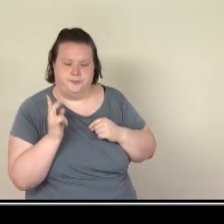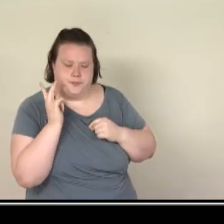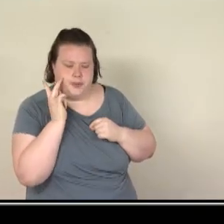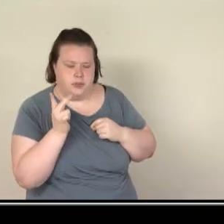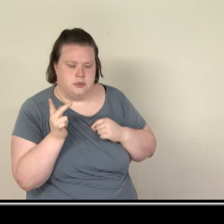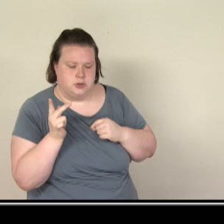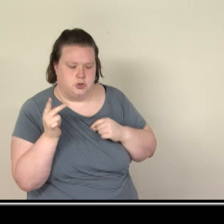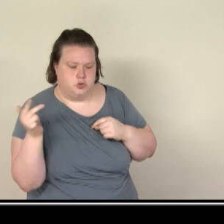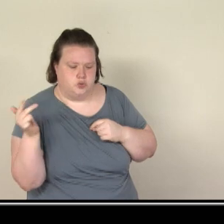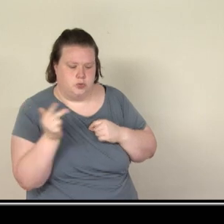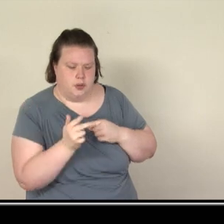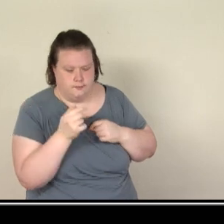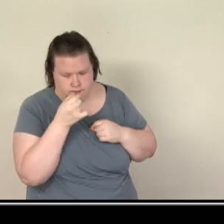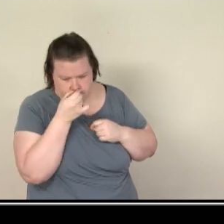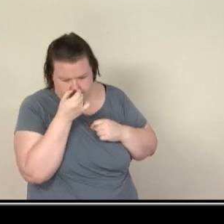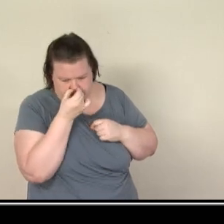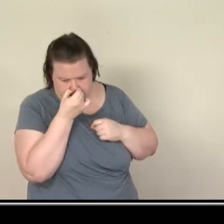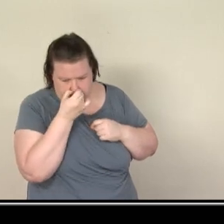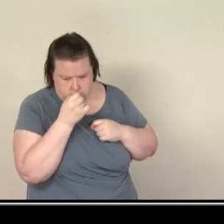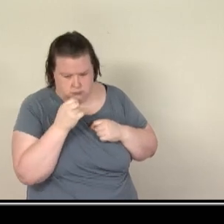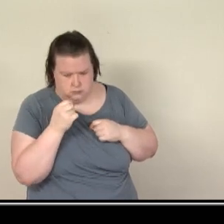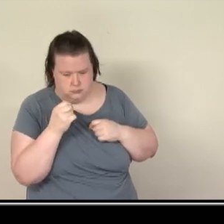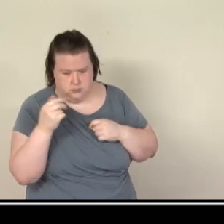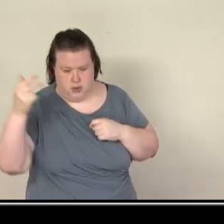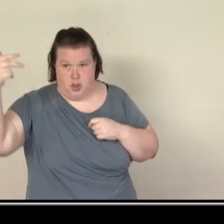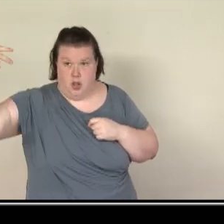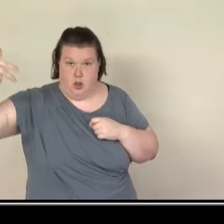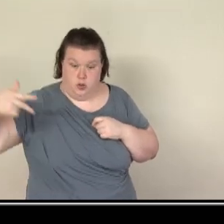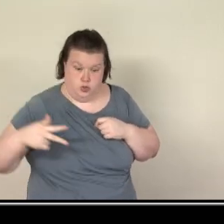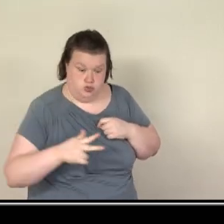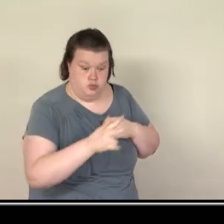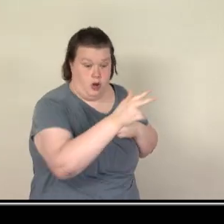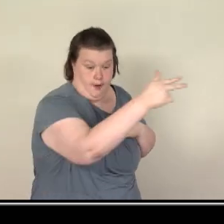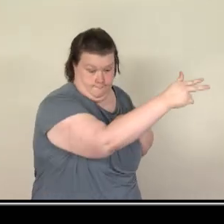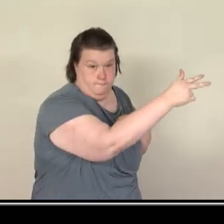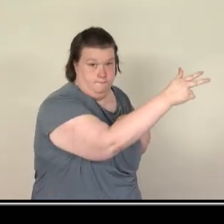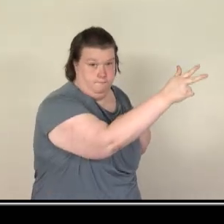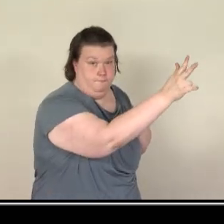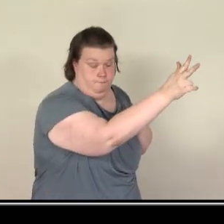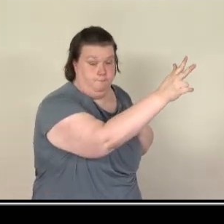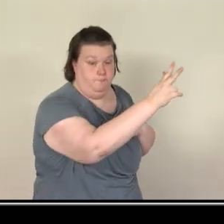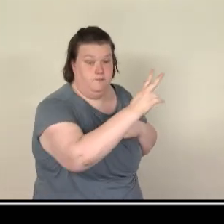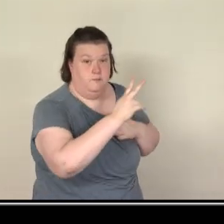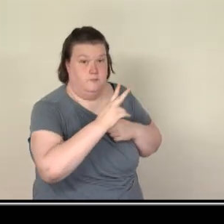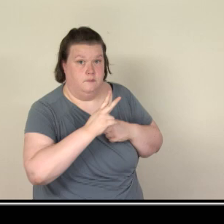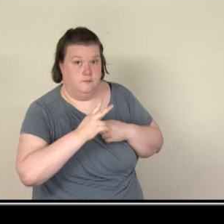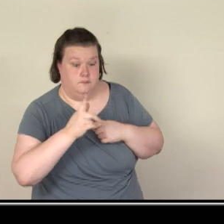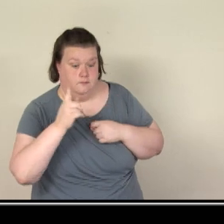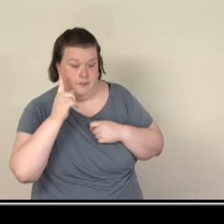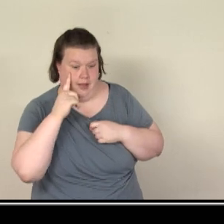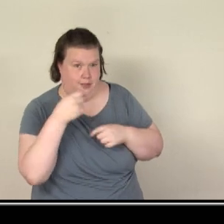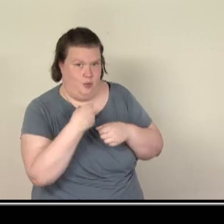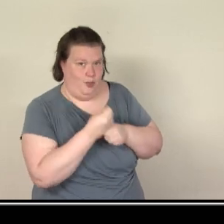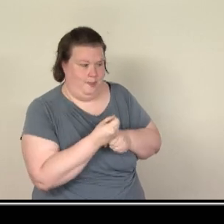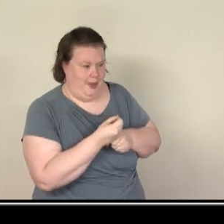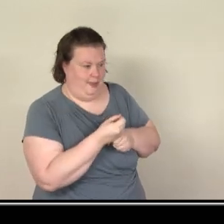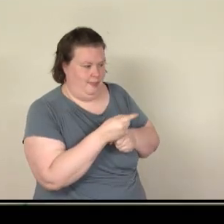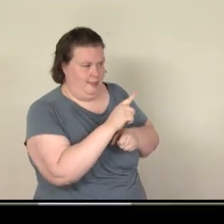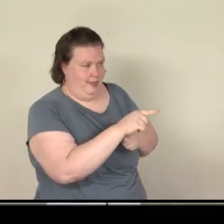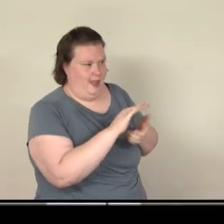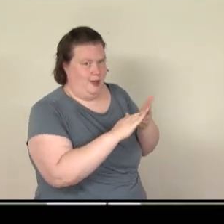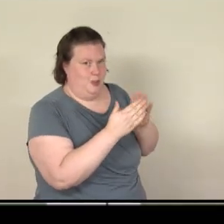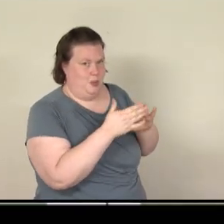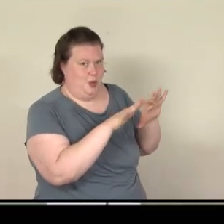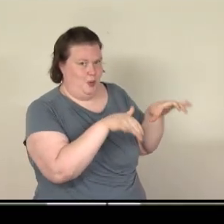can see the drive. The other thing is we're putting that drive in across the front of those fields, which I think is going to make them happy because they can